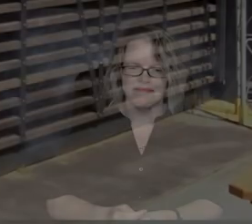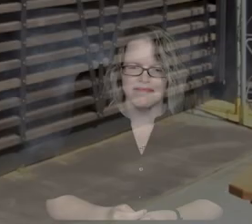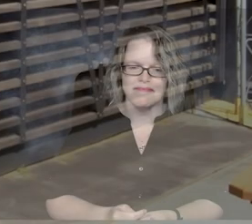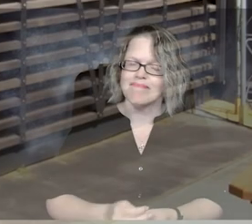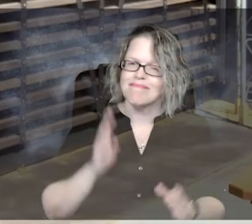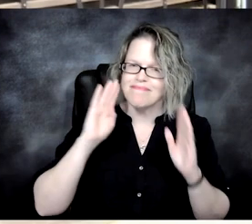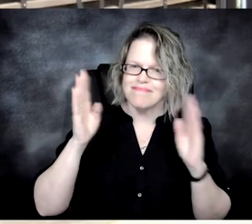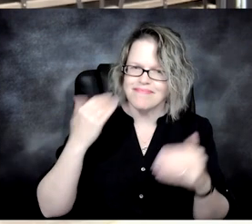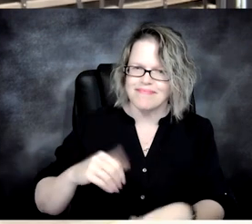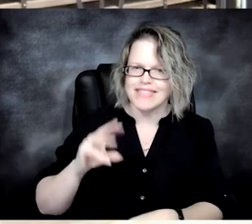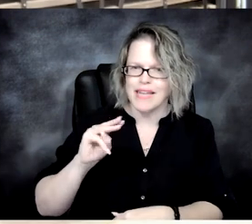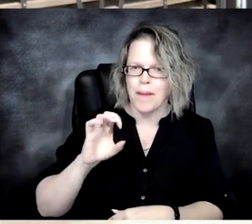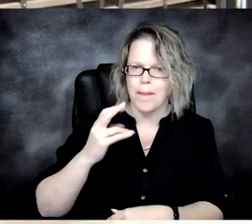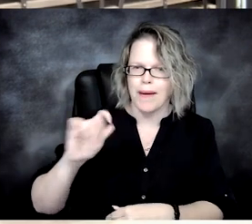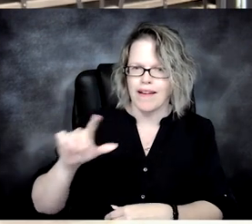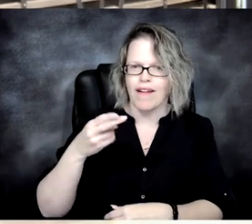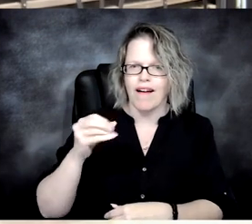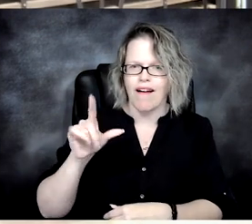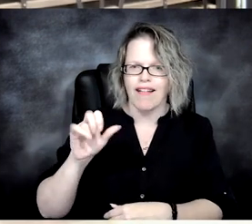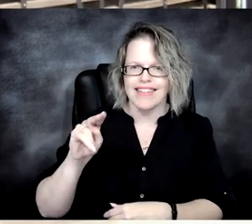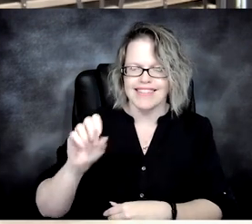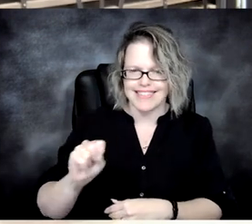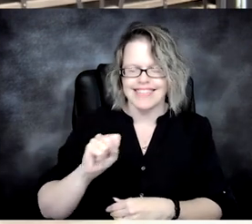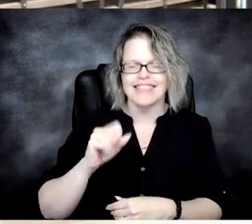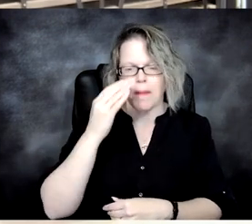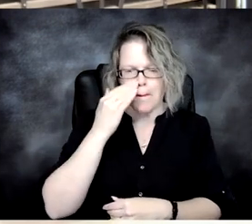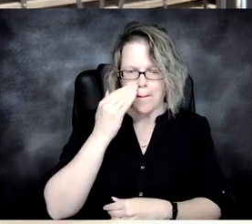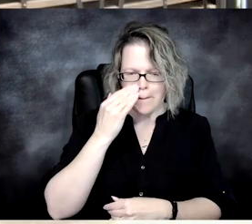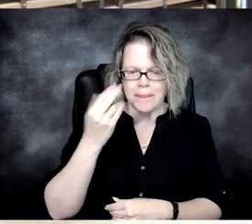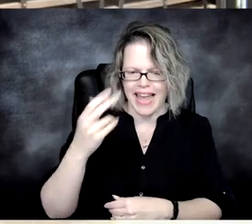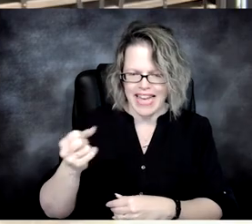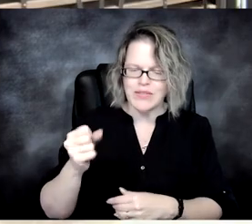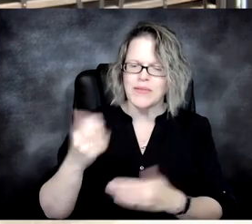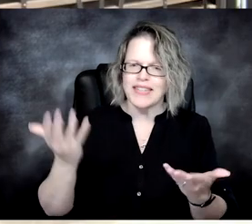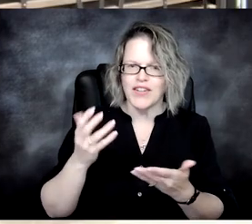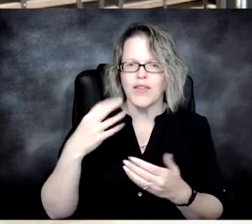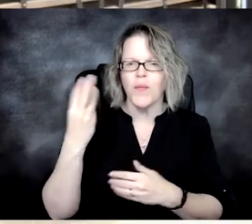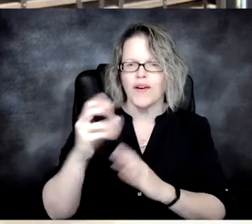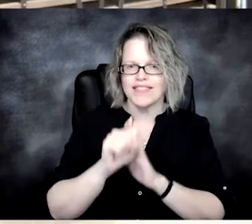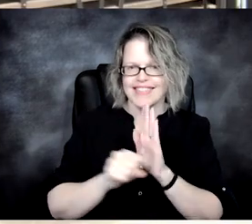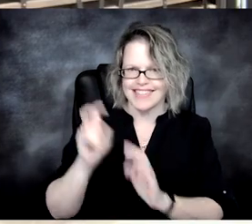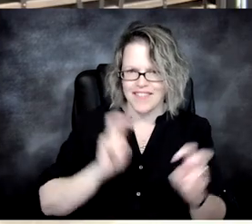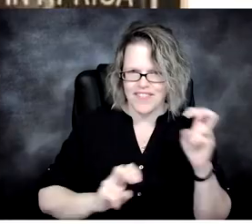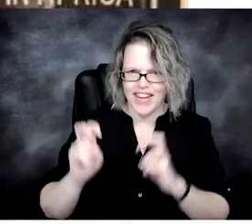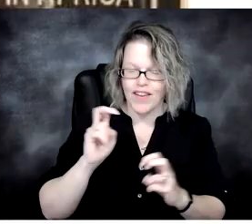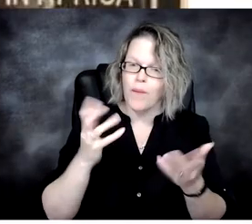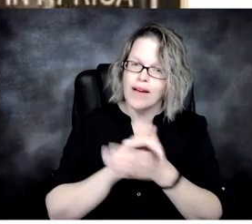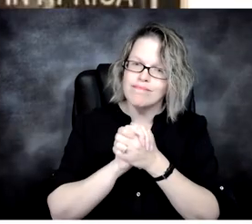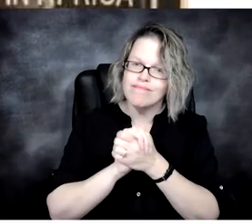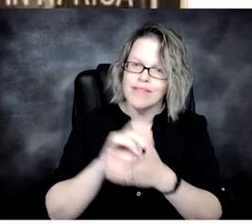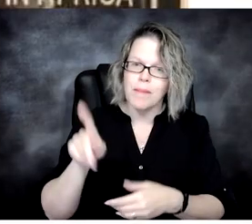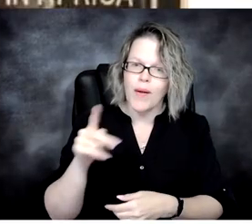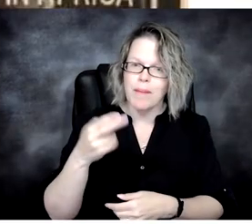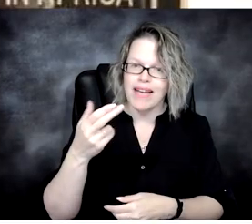Hello, my name is Michael Hollins. I'm the superintendent of the Junior and Senior High Art Show here at the Washington State Fair. I would like to congratulate Puyallup High